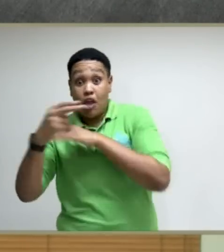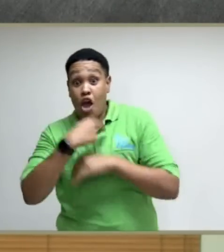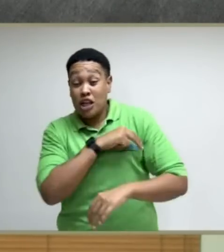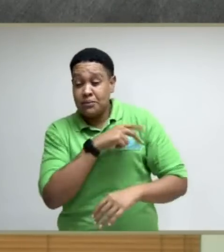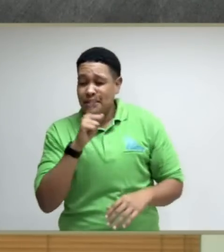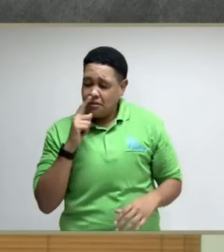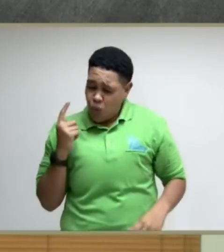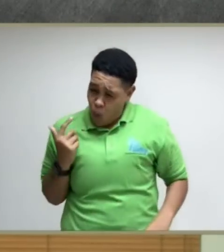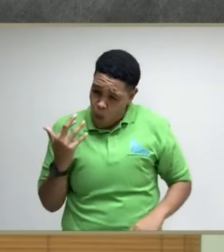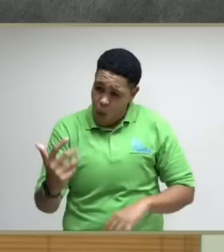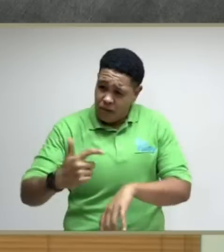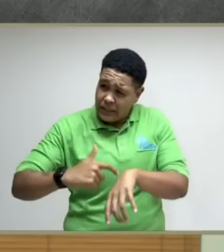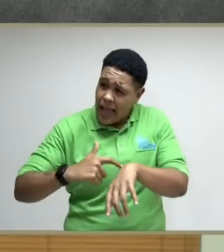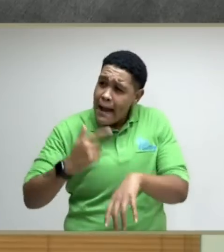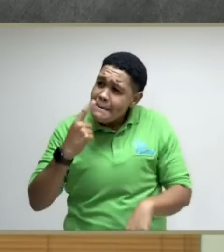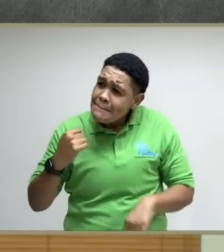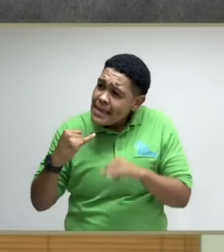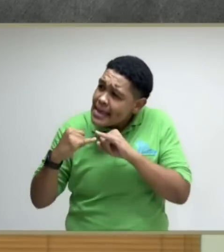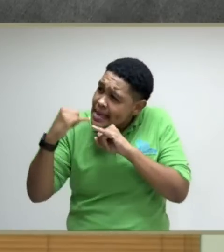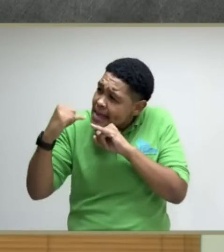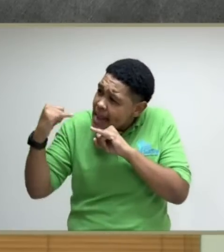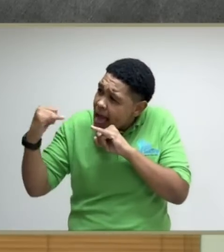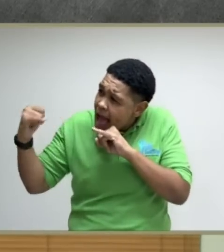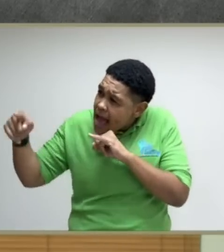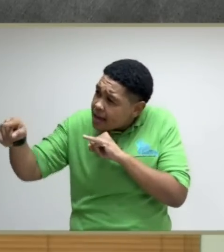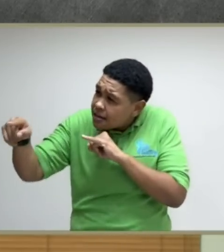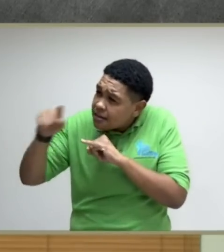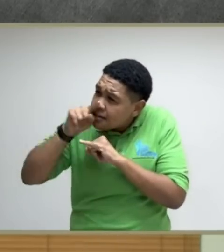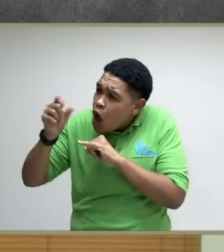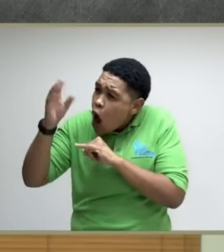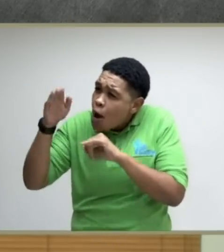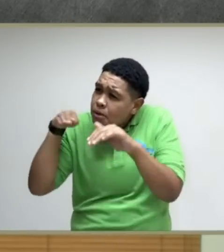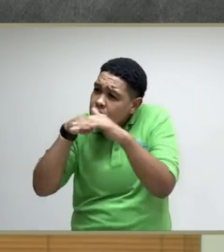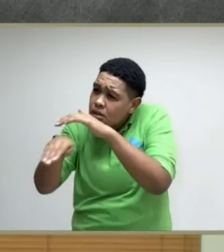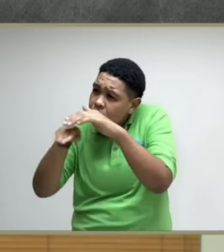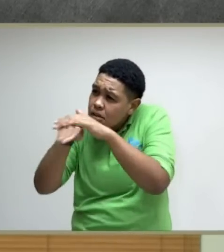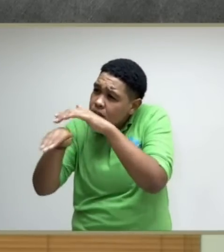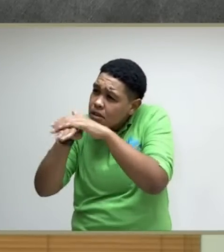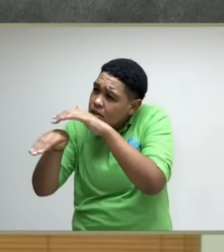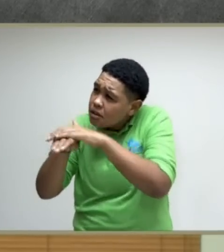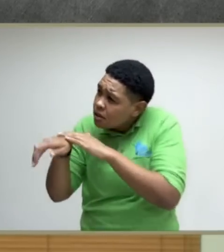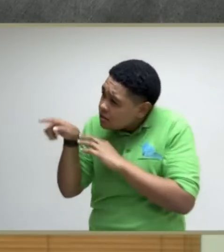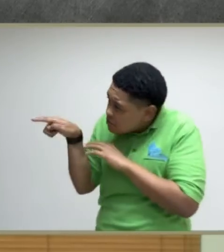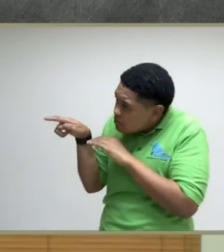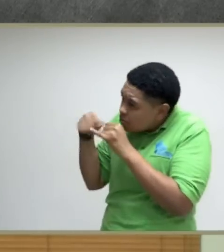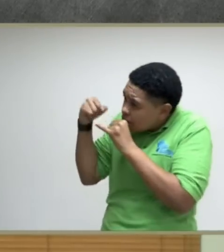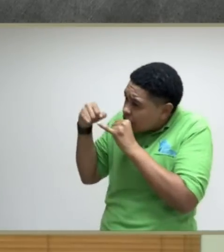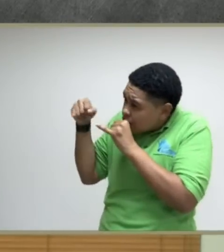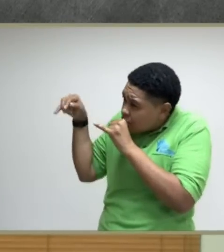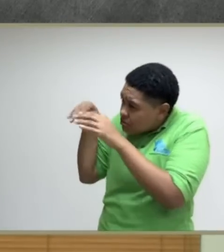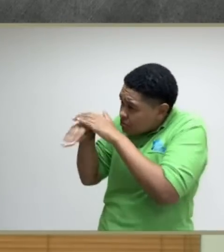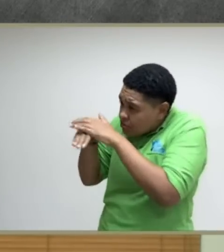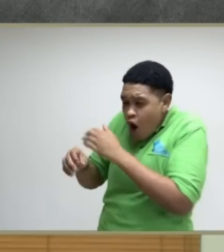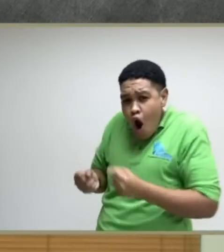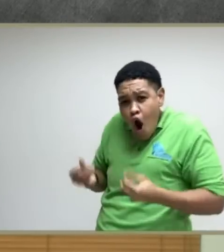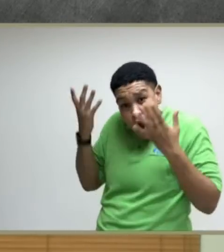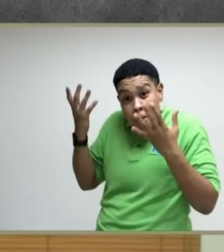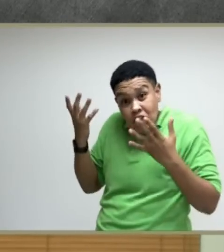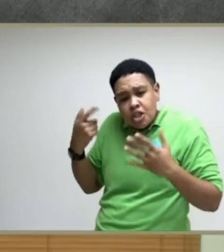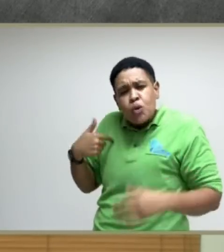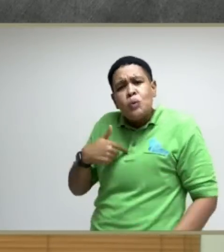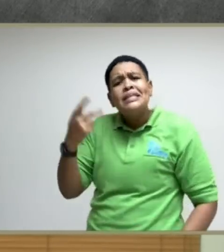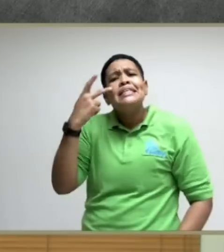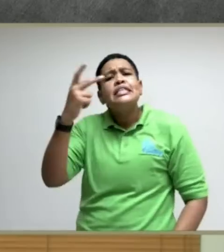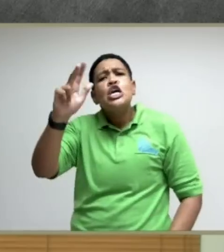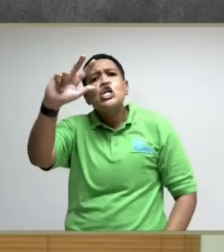pink line indicates the number of admissions that have been increasing. And we see that with this